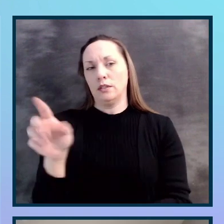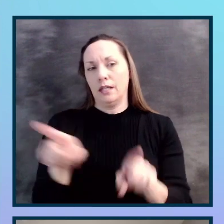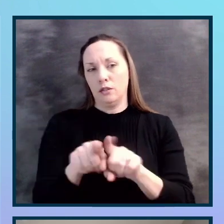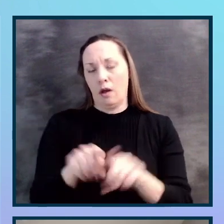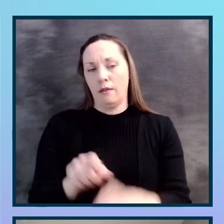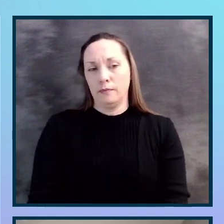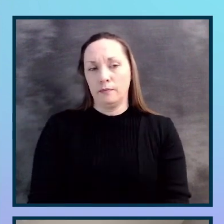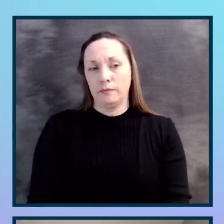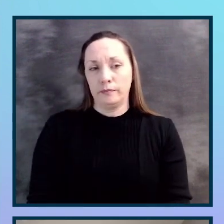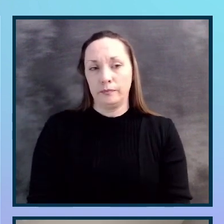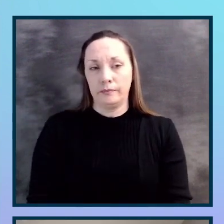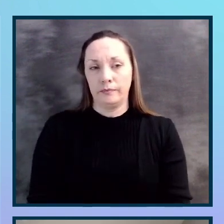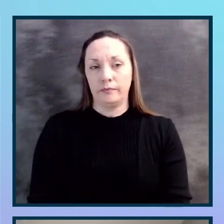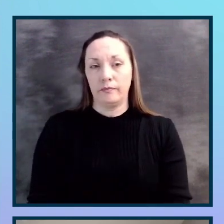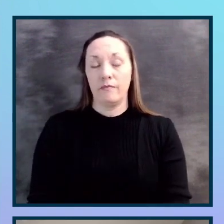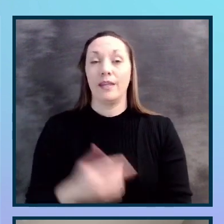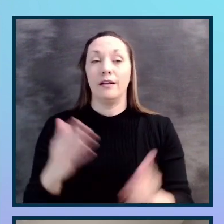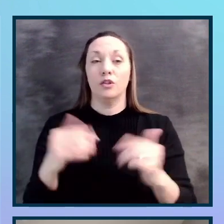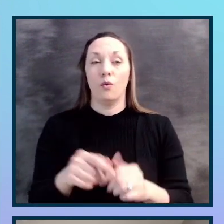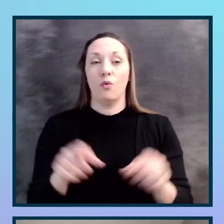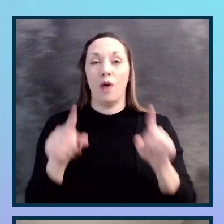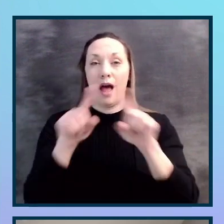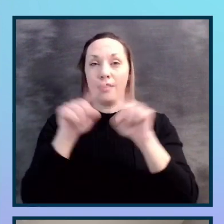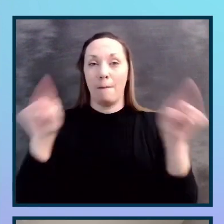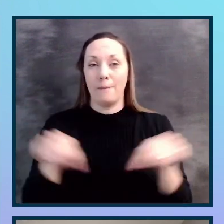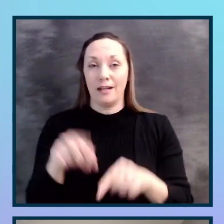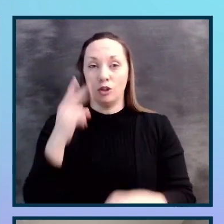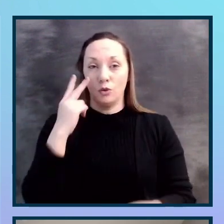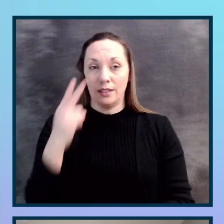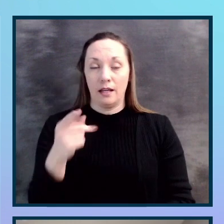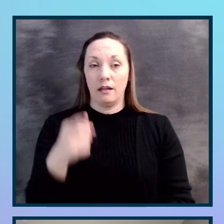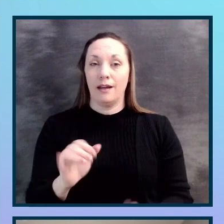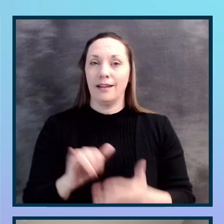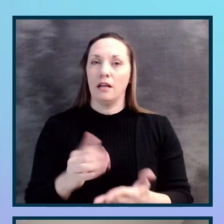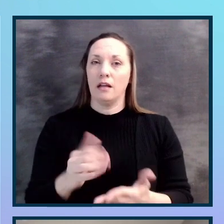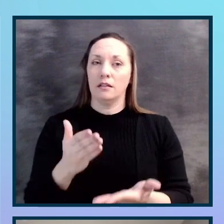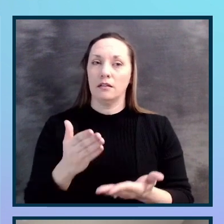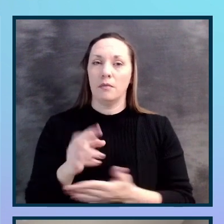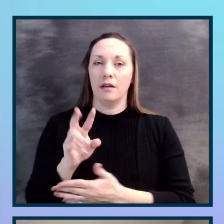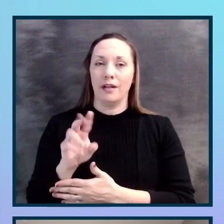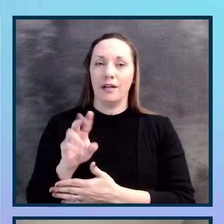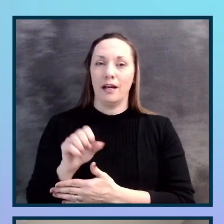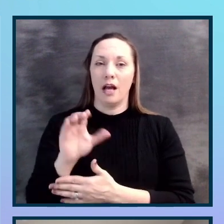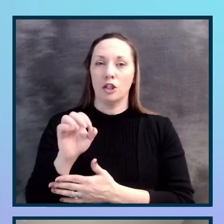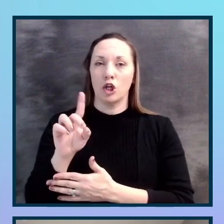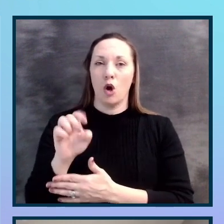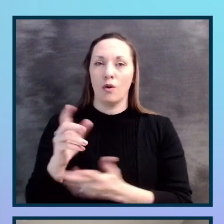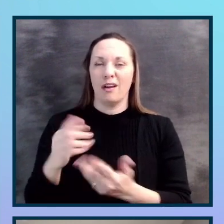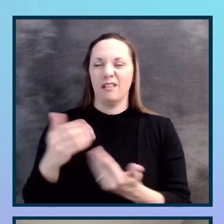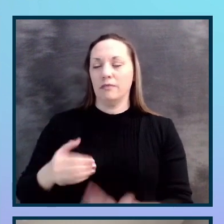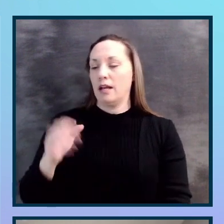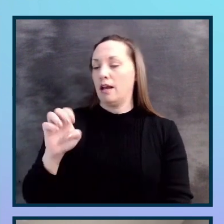So on the page that you see in front of me is my VS Code editor.